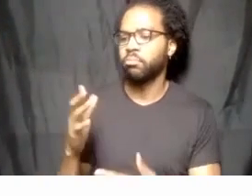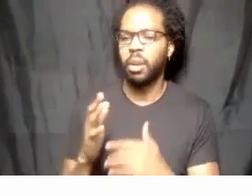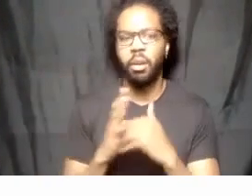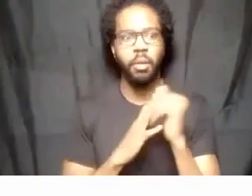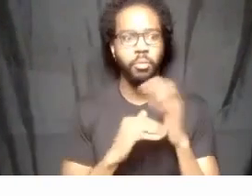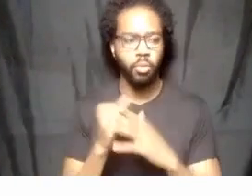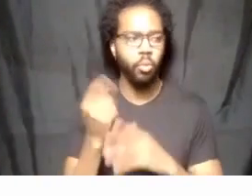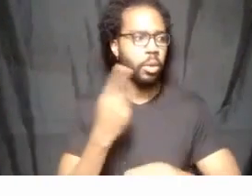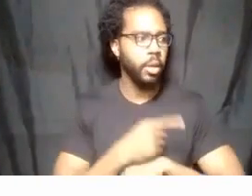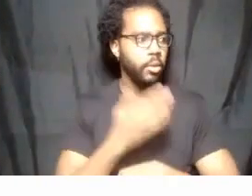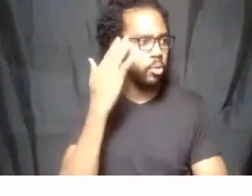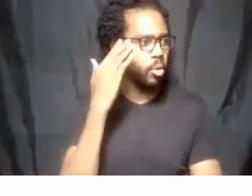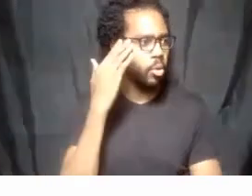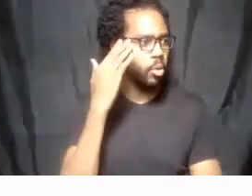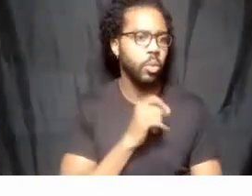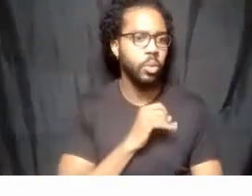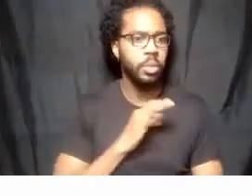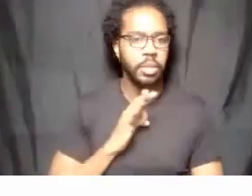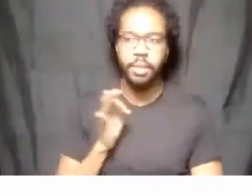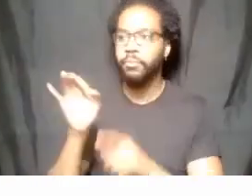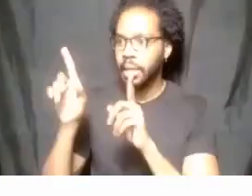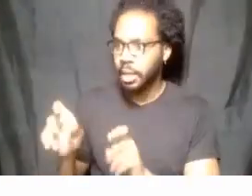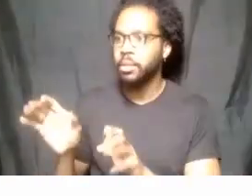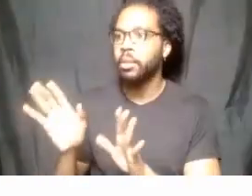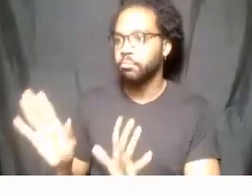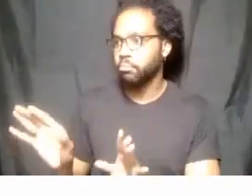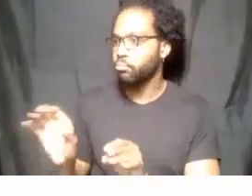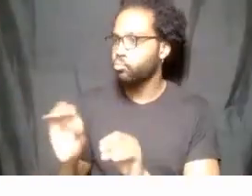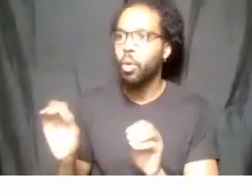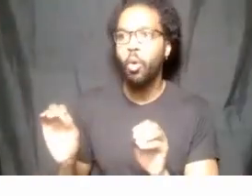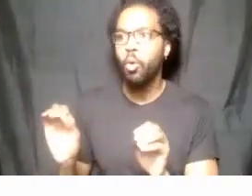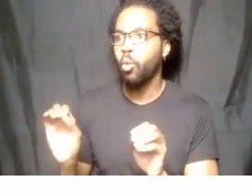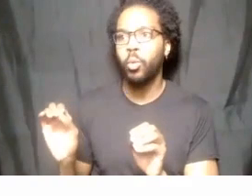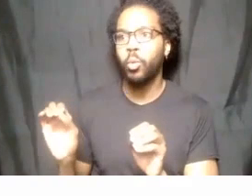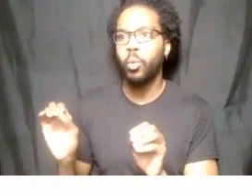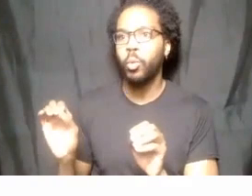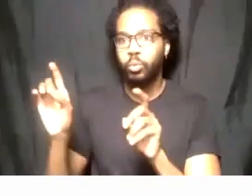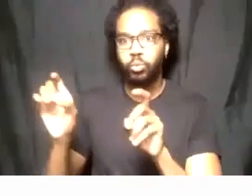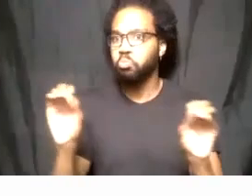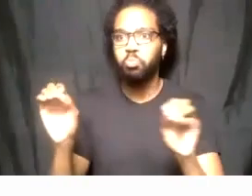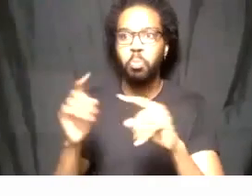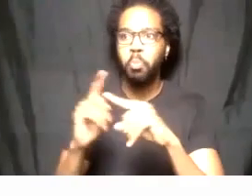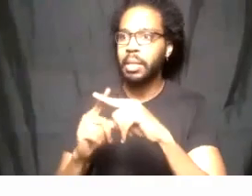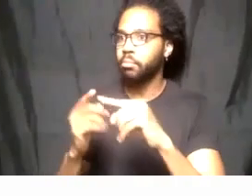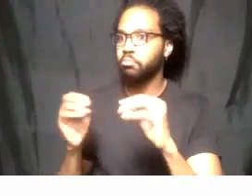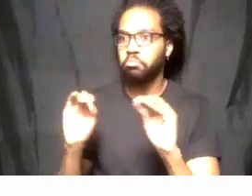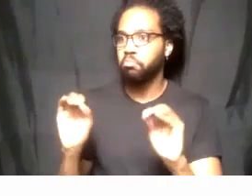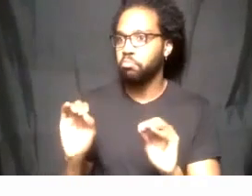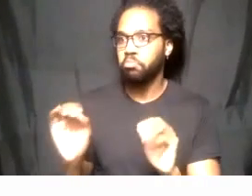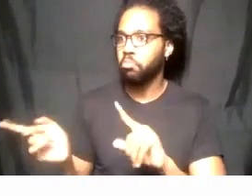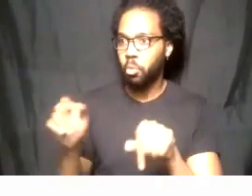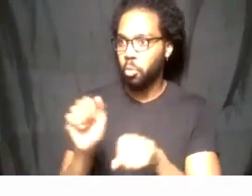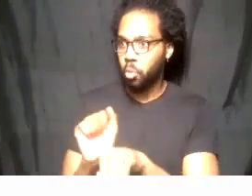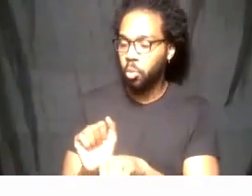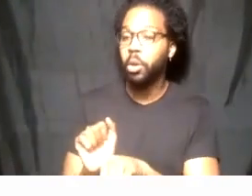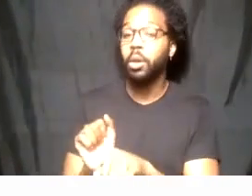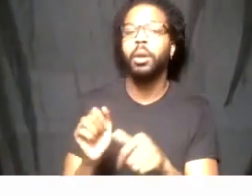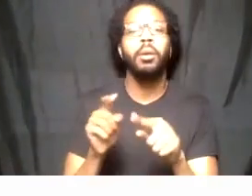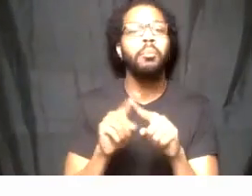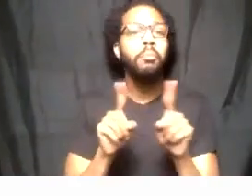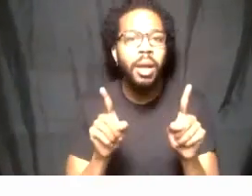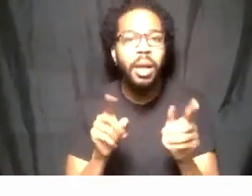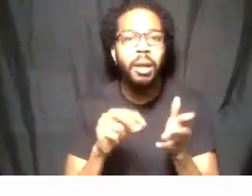day to know that a staff person had been tested and that, no one who tested positive was coming into work. But what that would